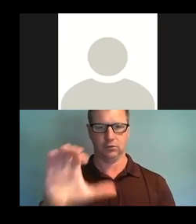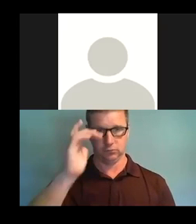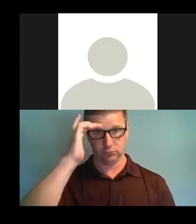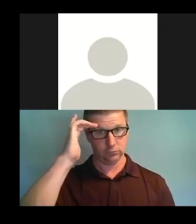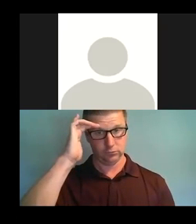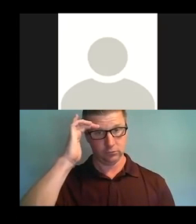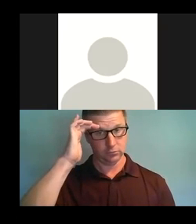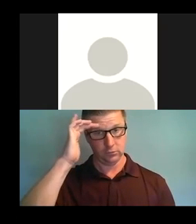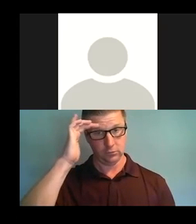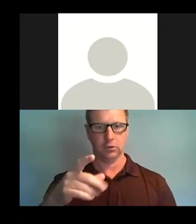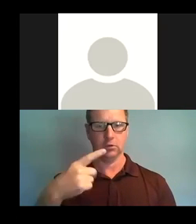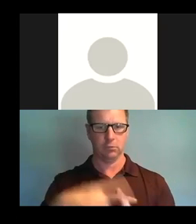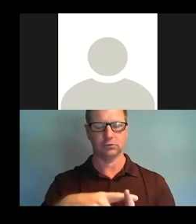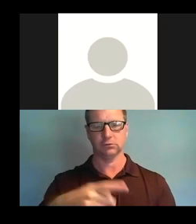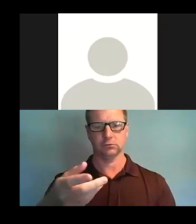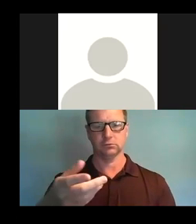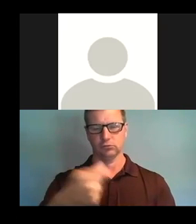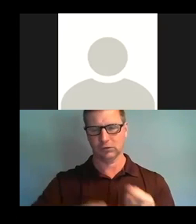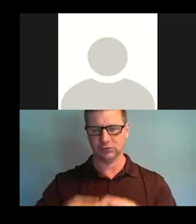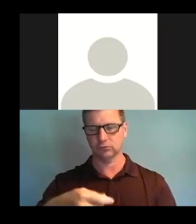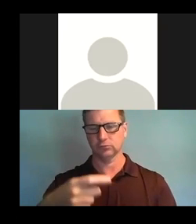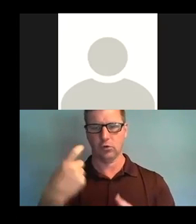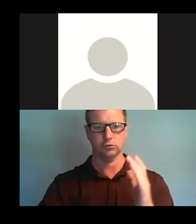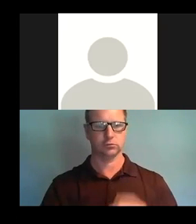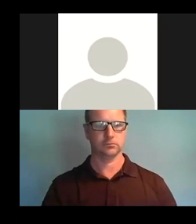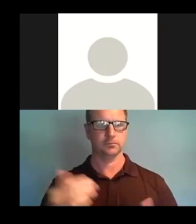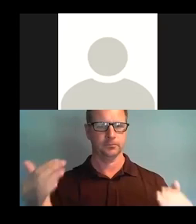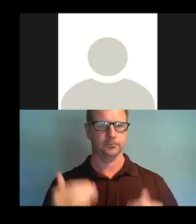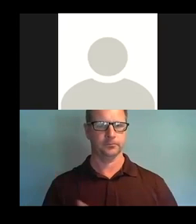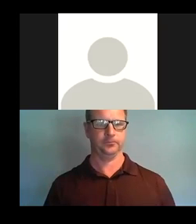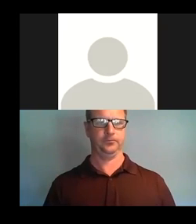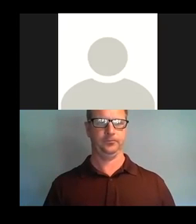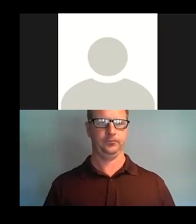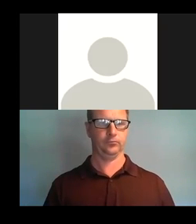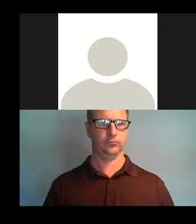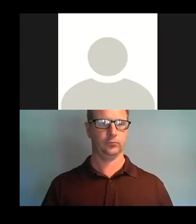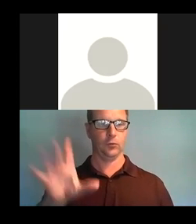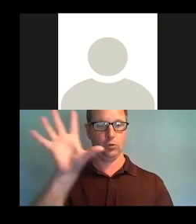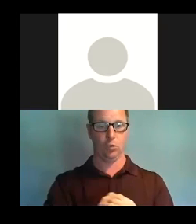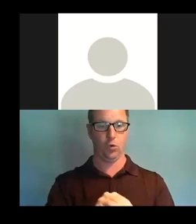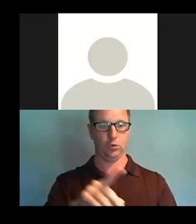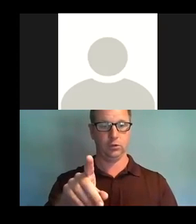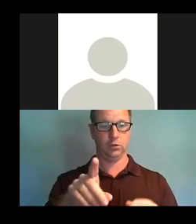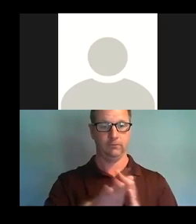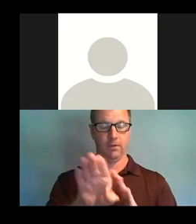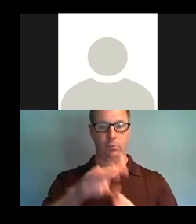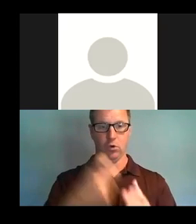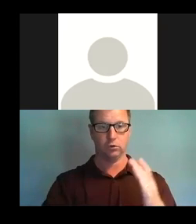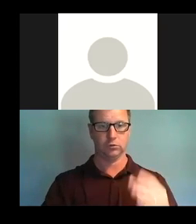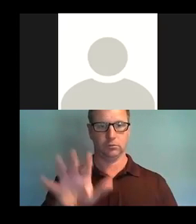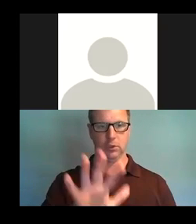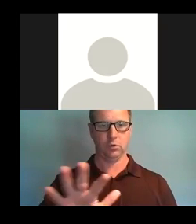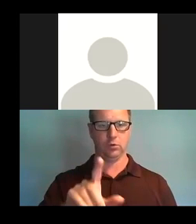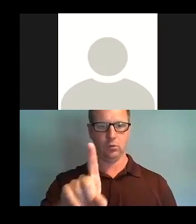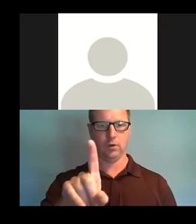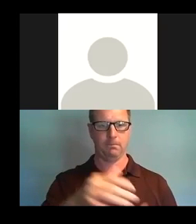$106,900 plus transaction costs. Next slide, please. The total development cost for this project is